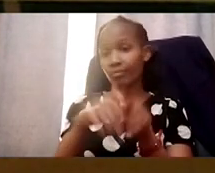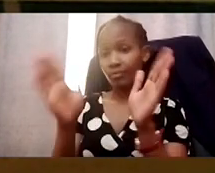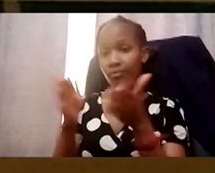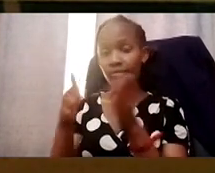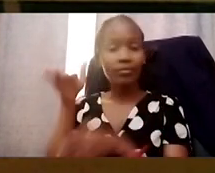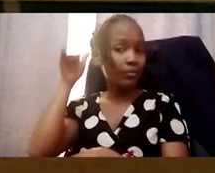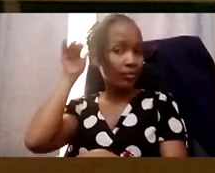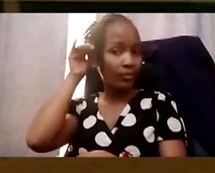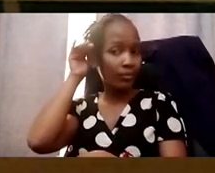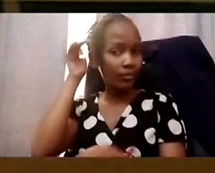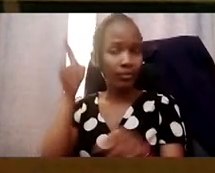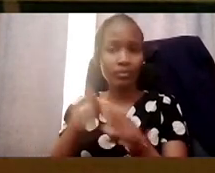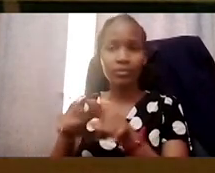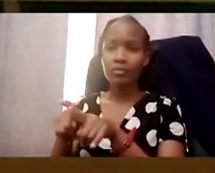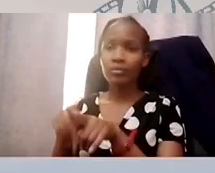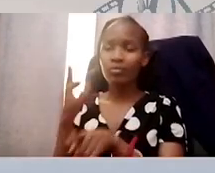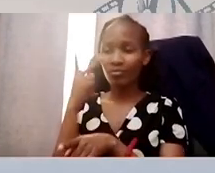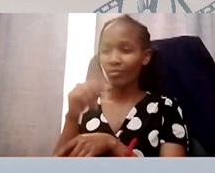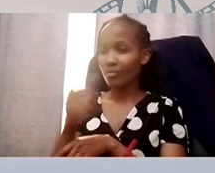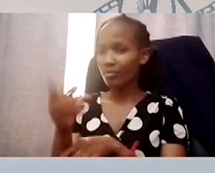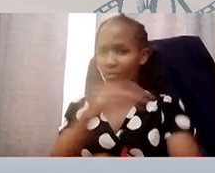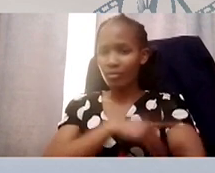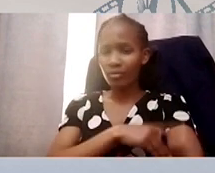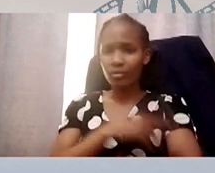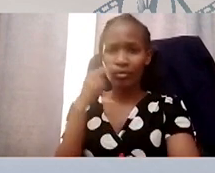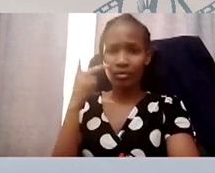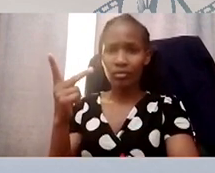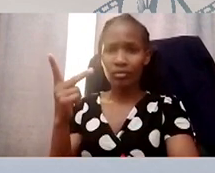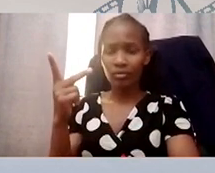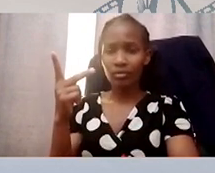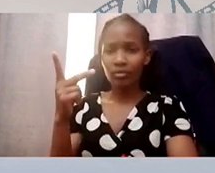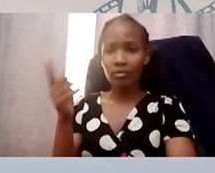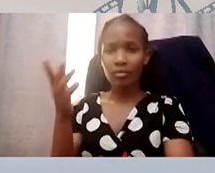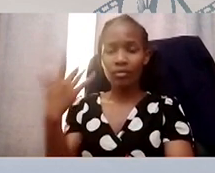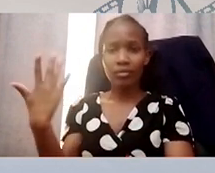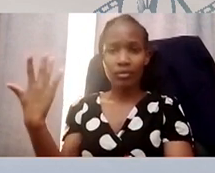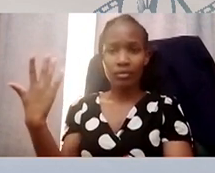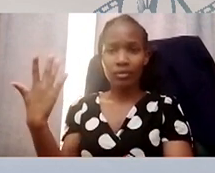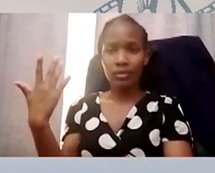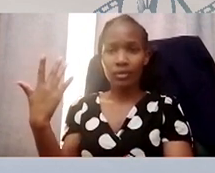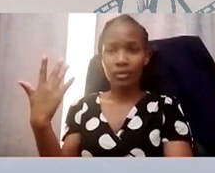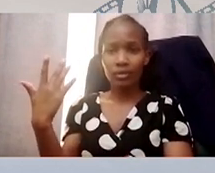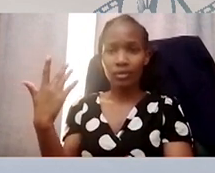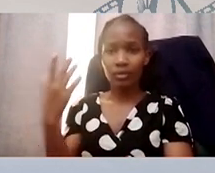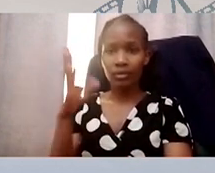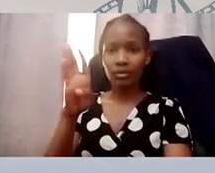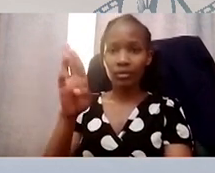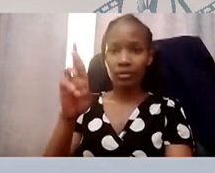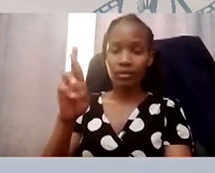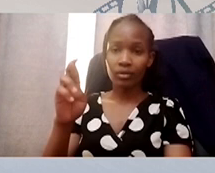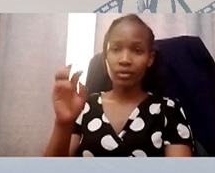I also watched recently, the other day, I saw a documentary on, in fact, Bernard, this question is for you. I saw a documentary